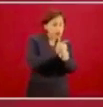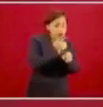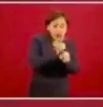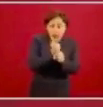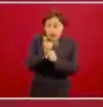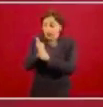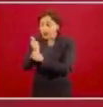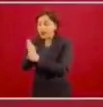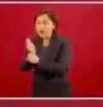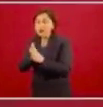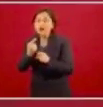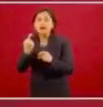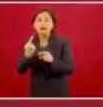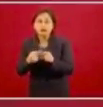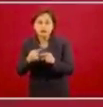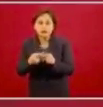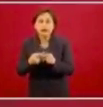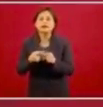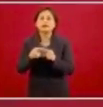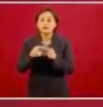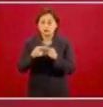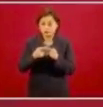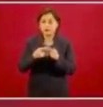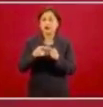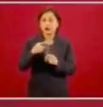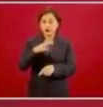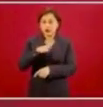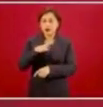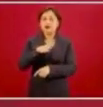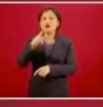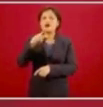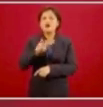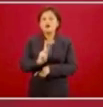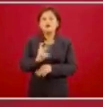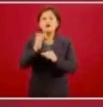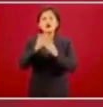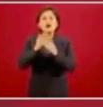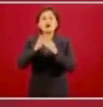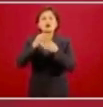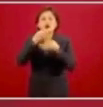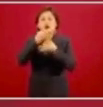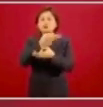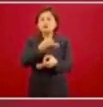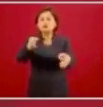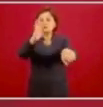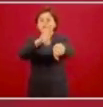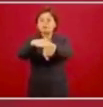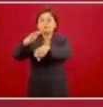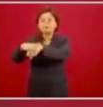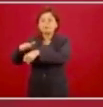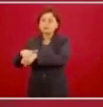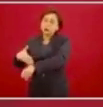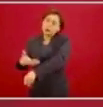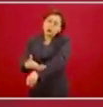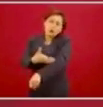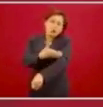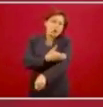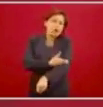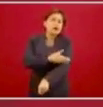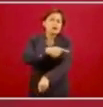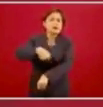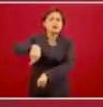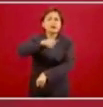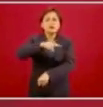vulnerable population. So we are carrying out this reorganization process, but I would like to make this public call to all of